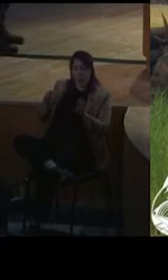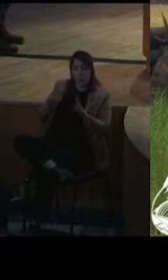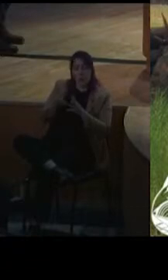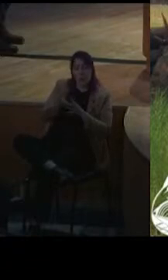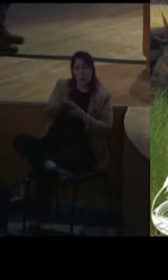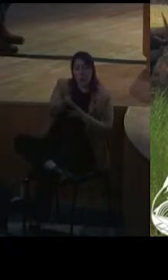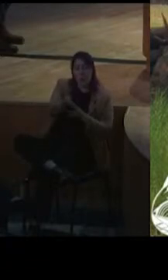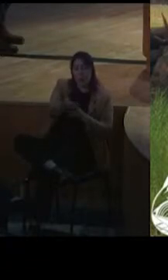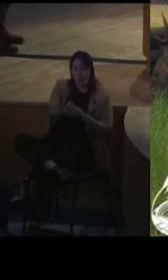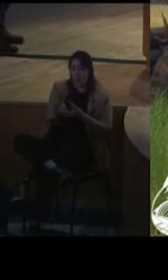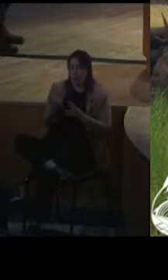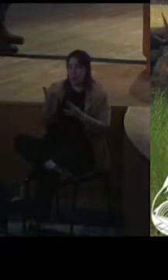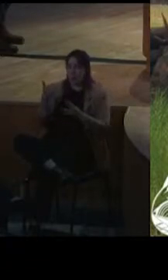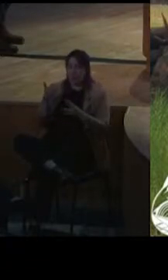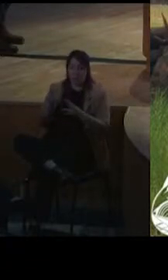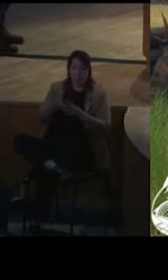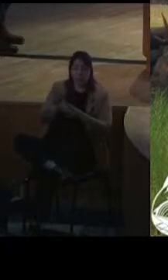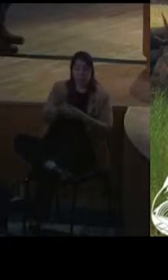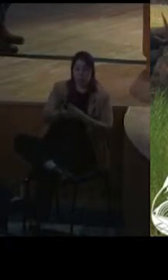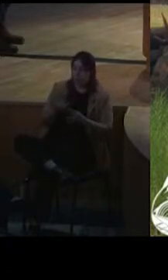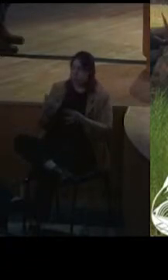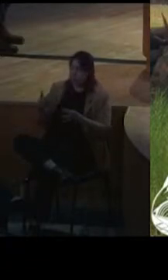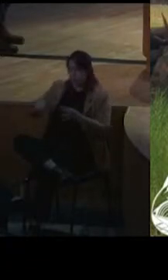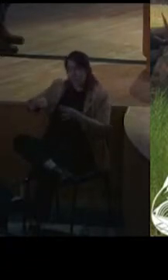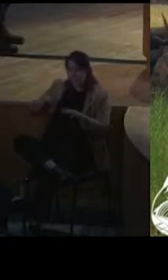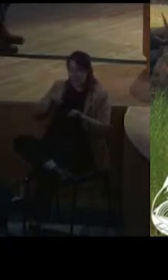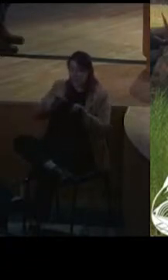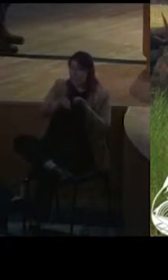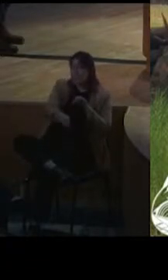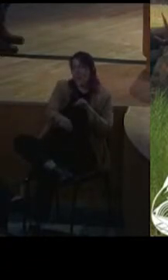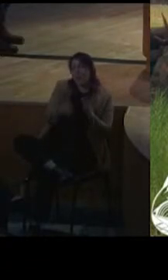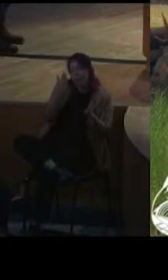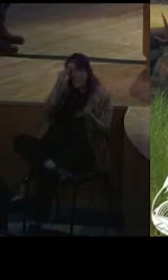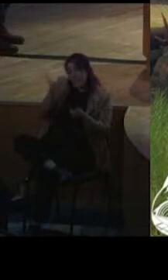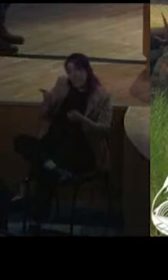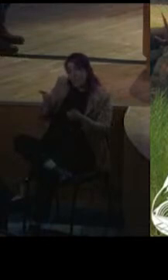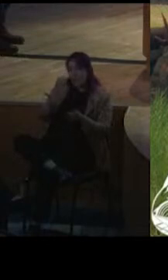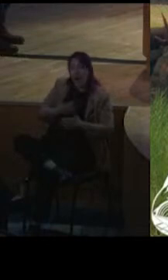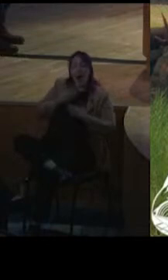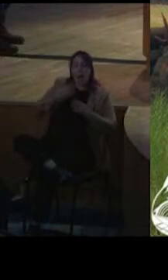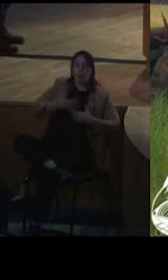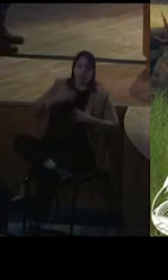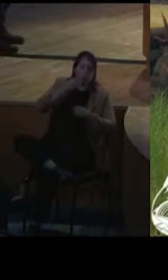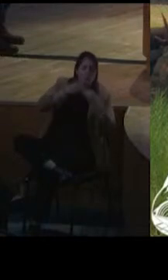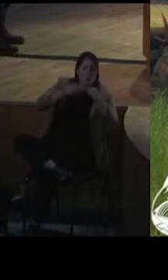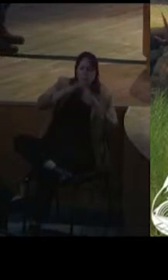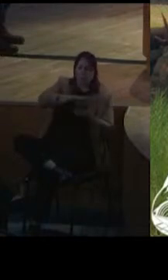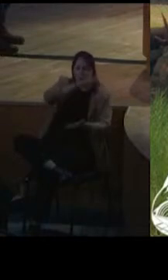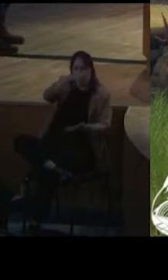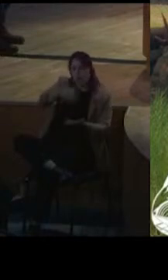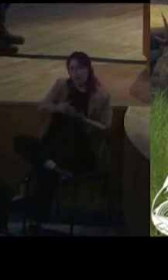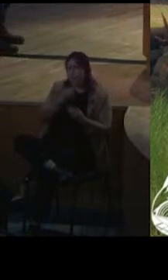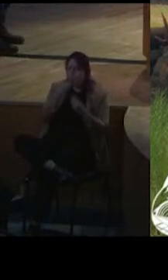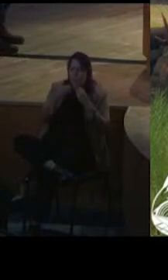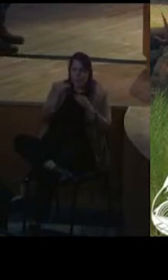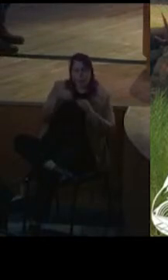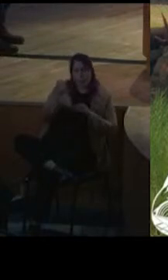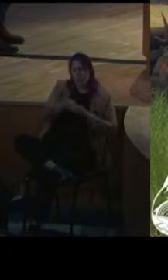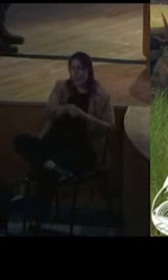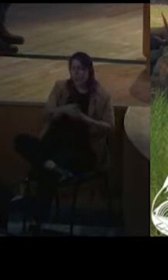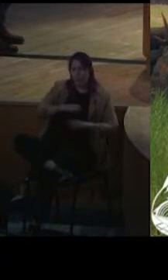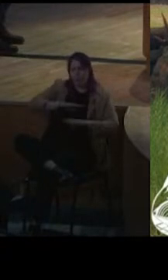in our system because they are happy and they're living in a life of abundance because of this fully functioning